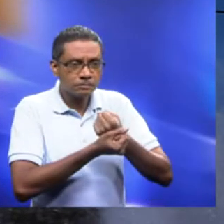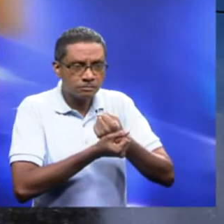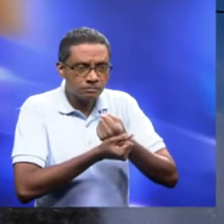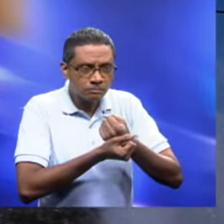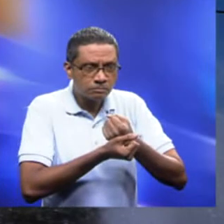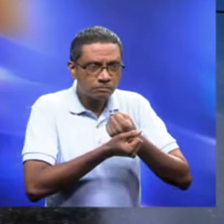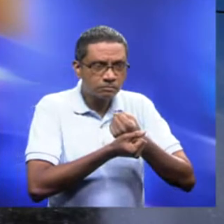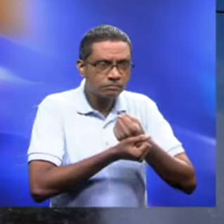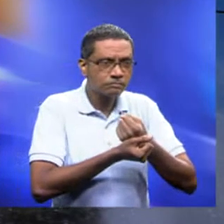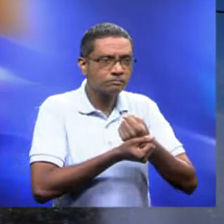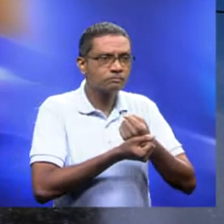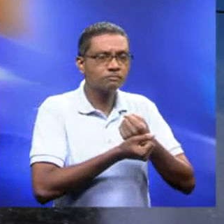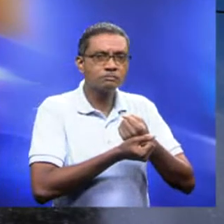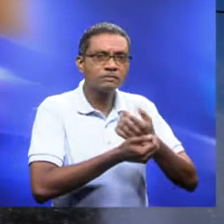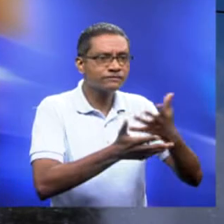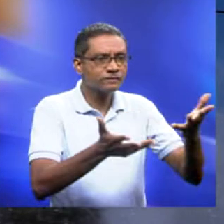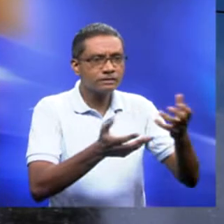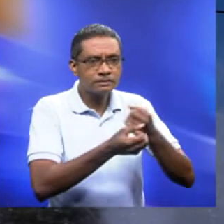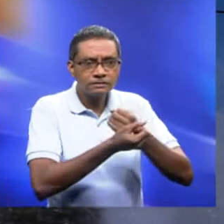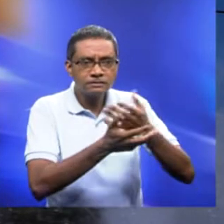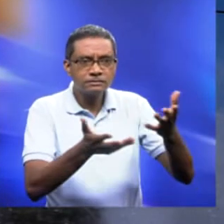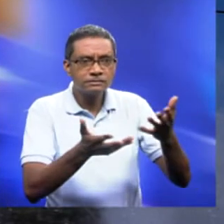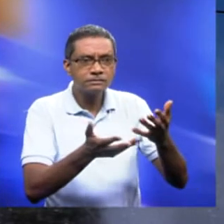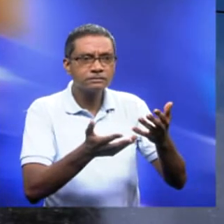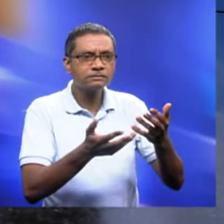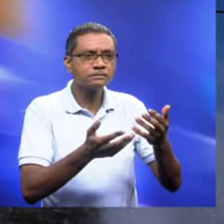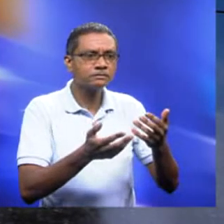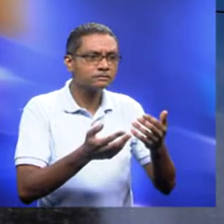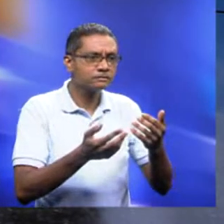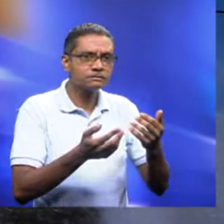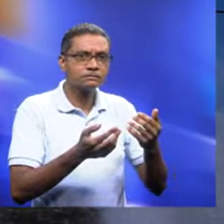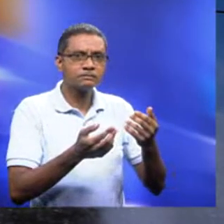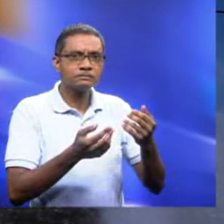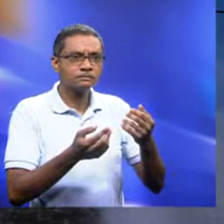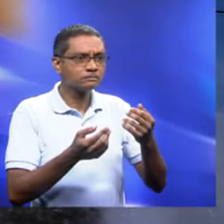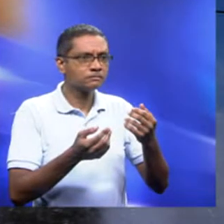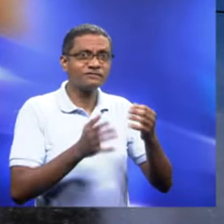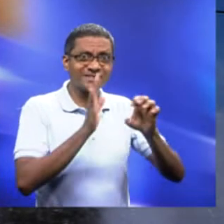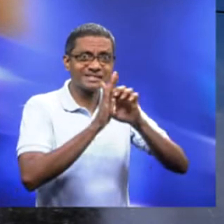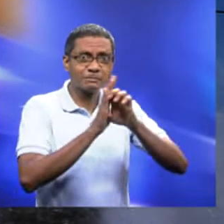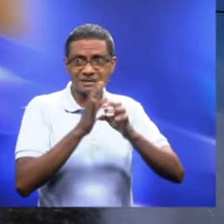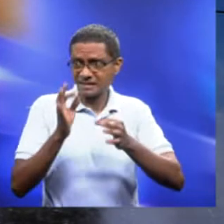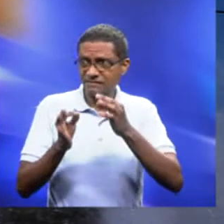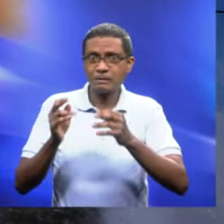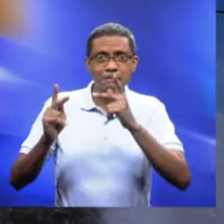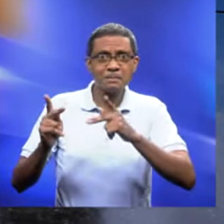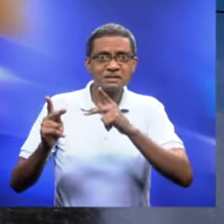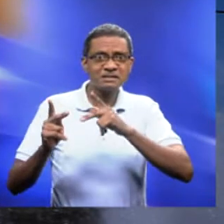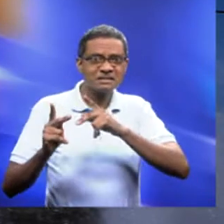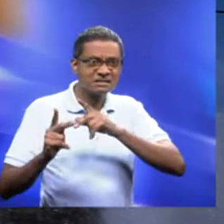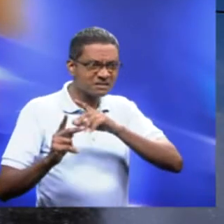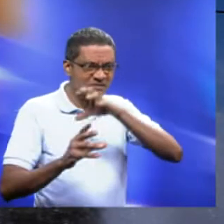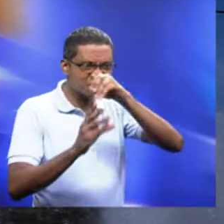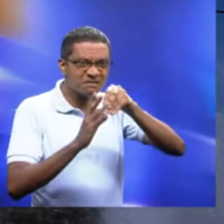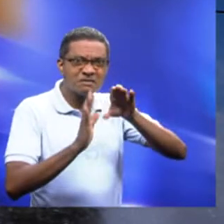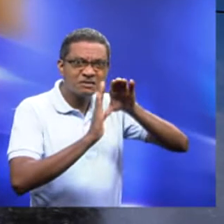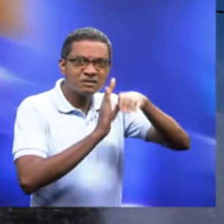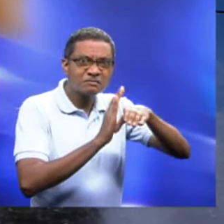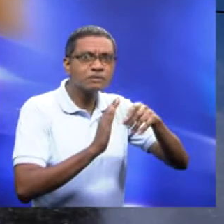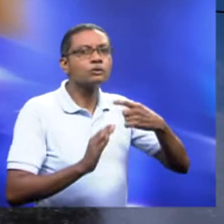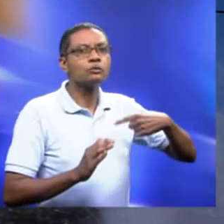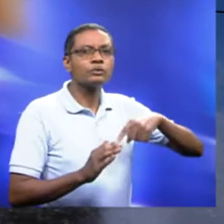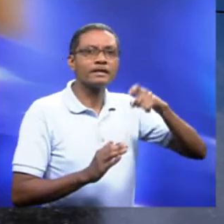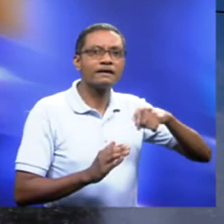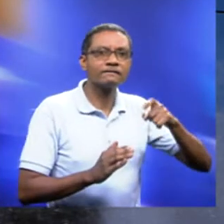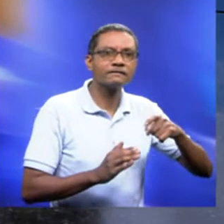for government, ministries, agencies. So in the event of a cyber attack or a cyber incident, we are to provide that first level response to